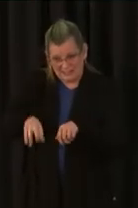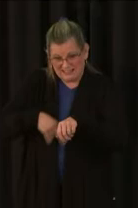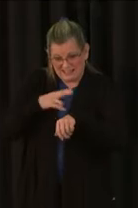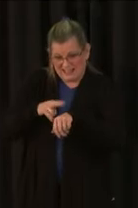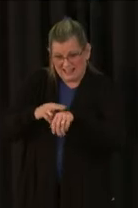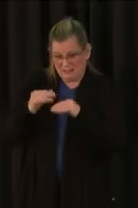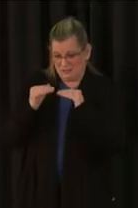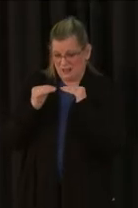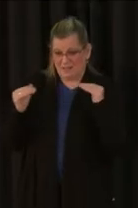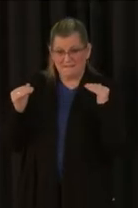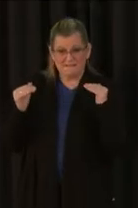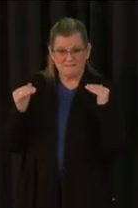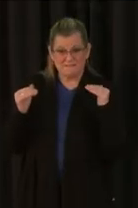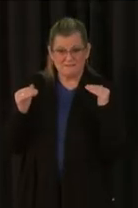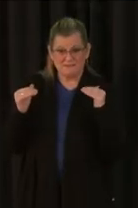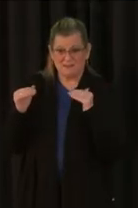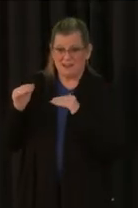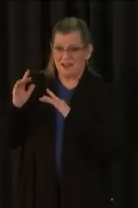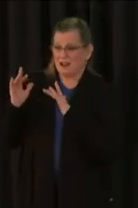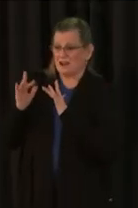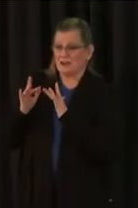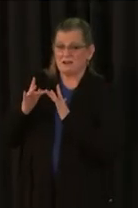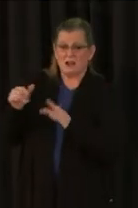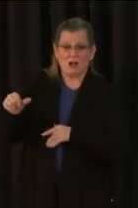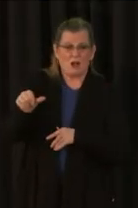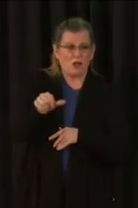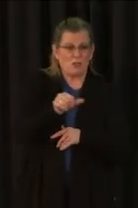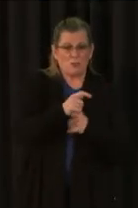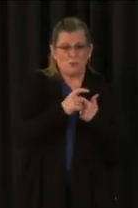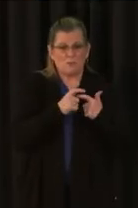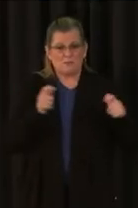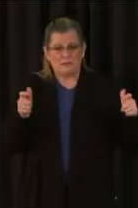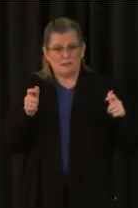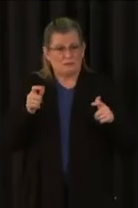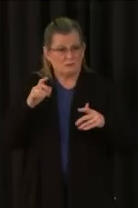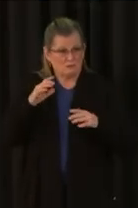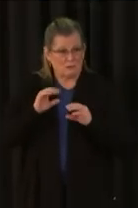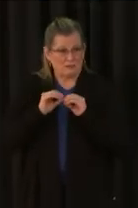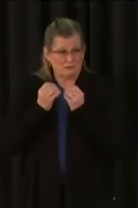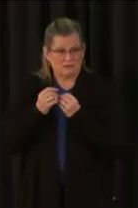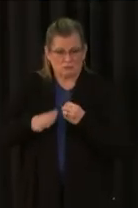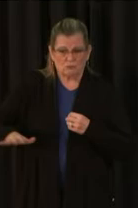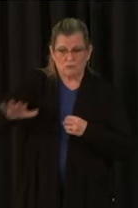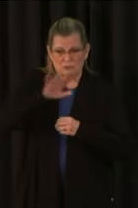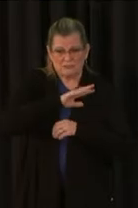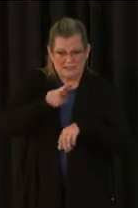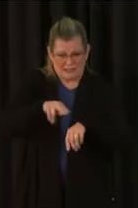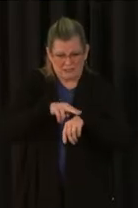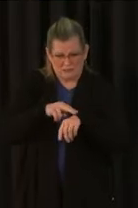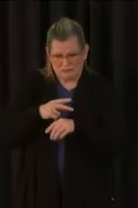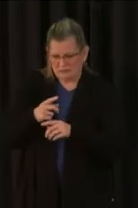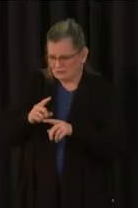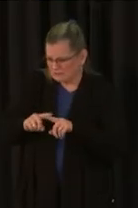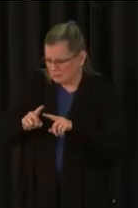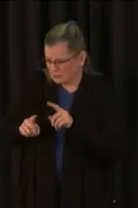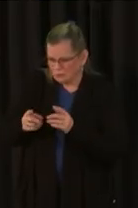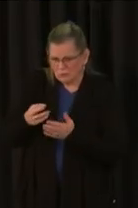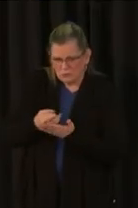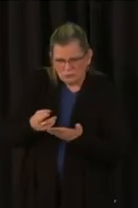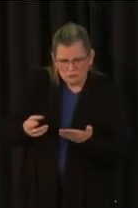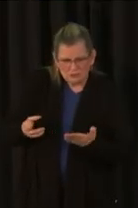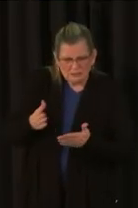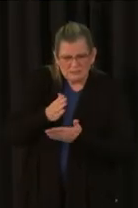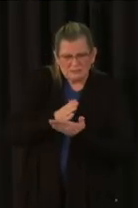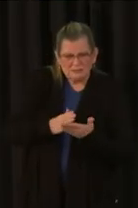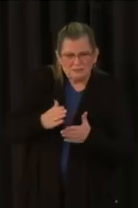Coalition and are associated with that and are lobbying for the additional PPE P funding and the PUA and all the